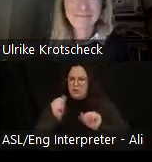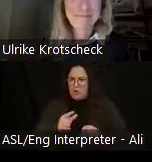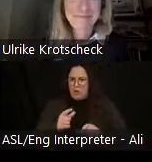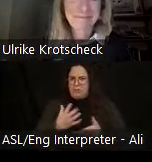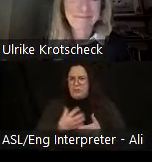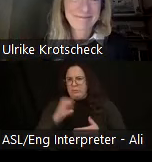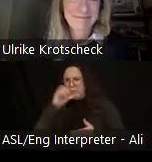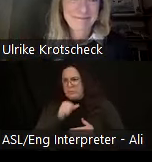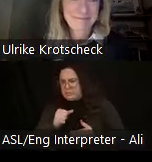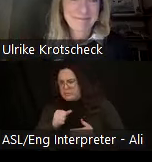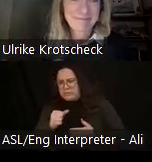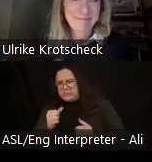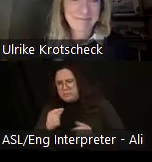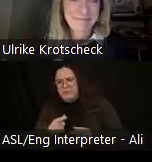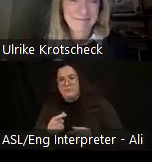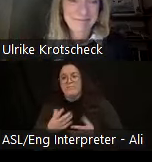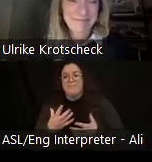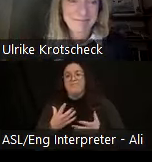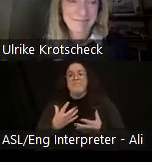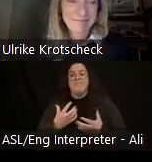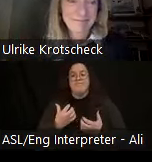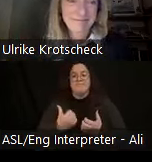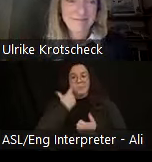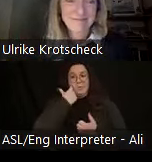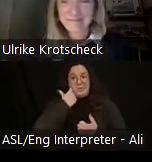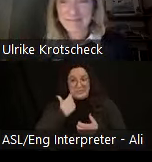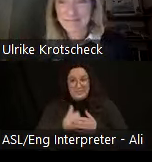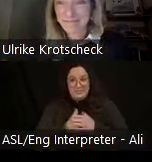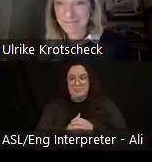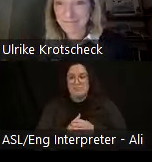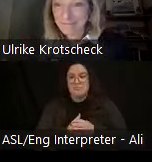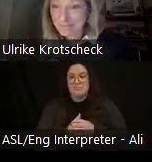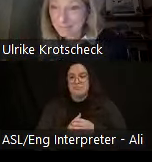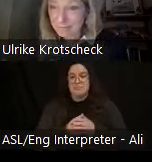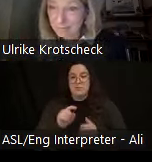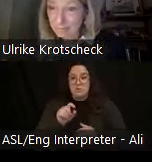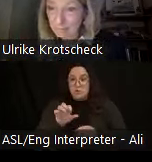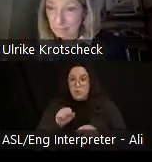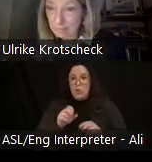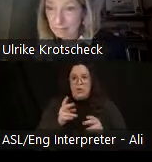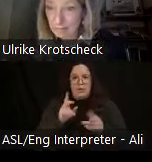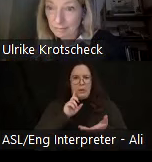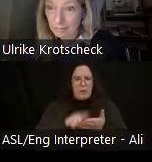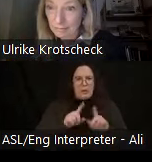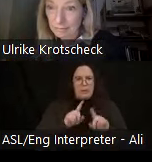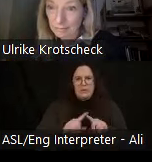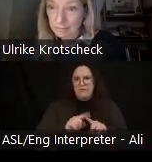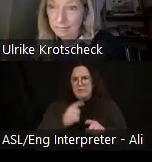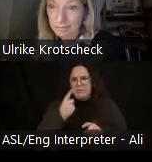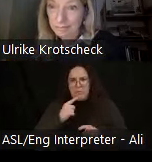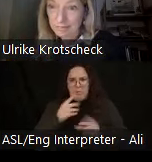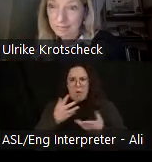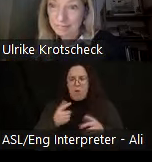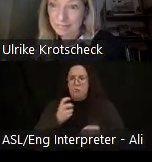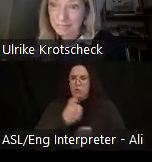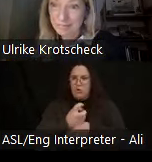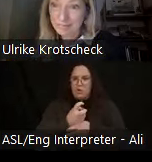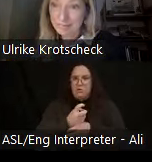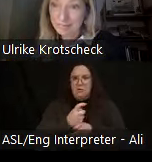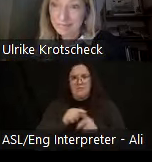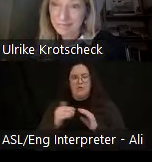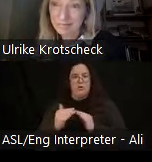with the last one, because it's most recent in my mind. The telling these tools apart can be really difficult. I have colleagues who've done